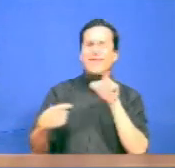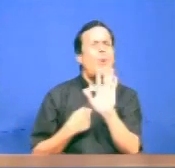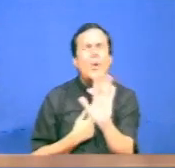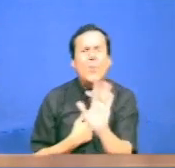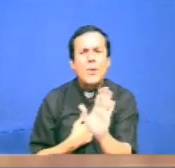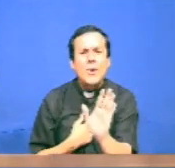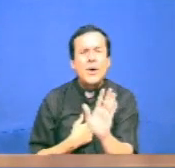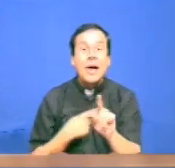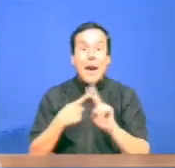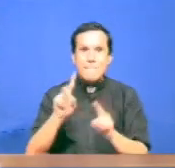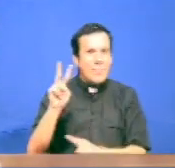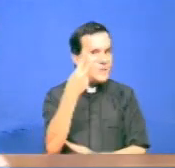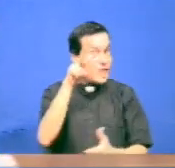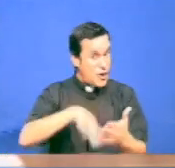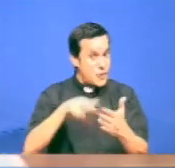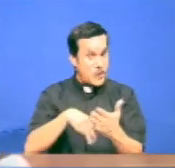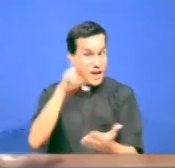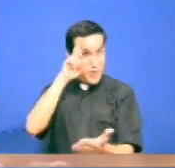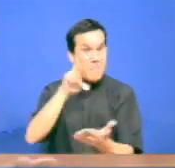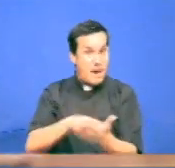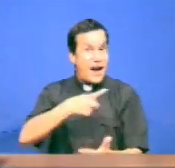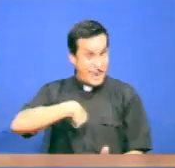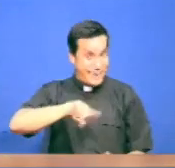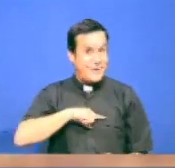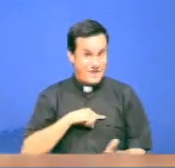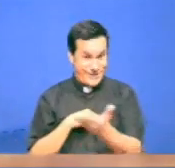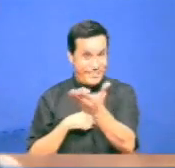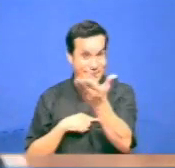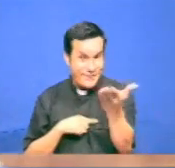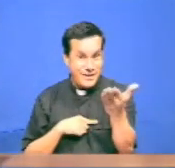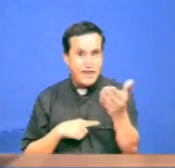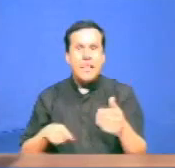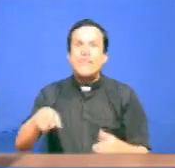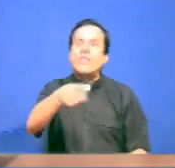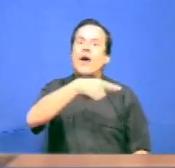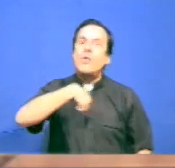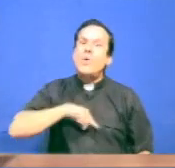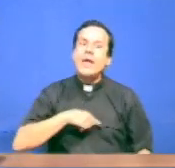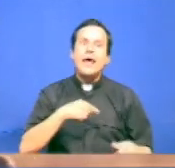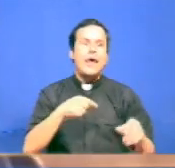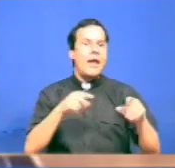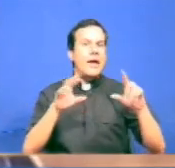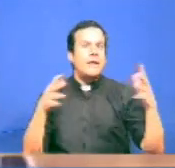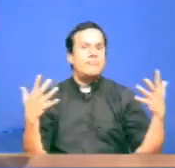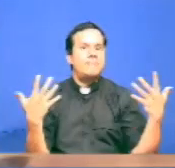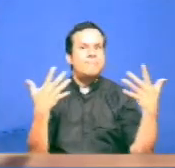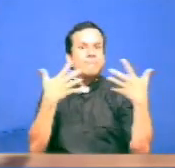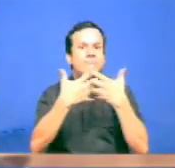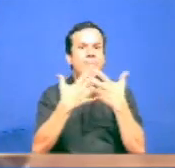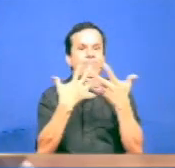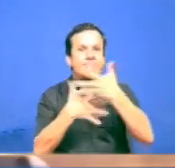that as we are now, whether we like it or not, we are interconnected by